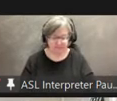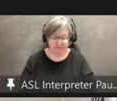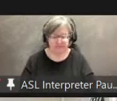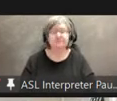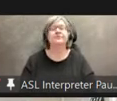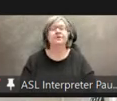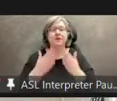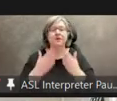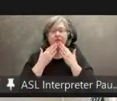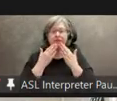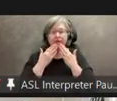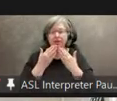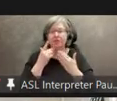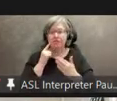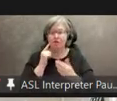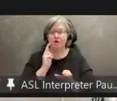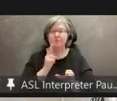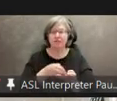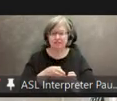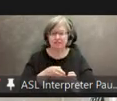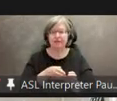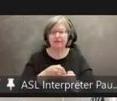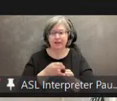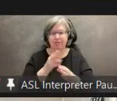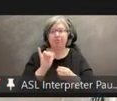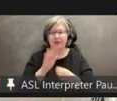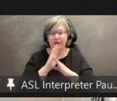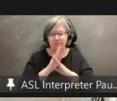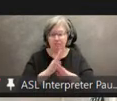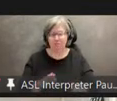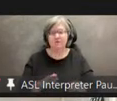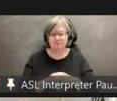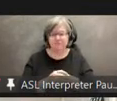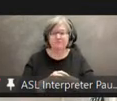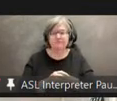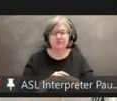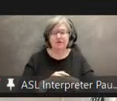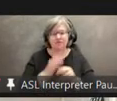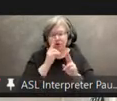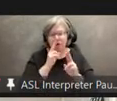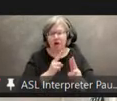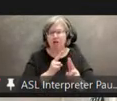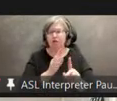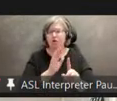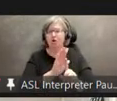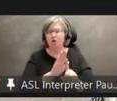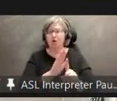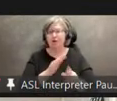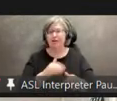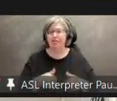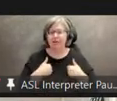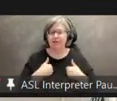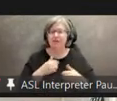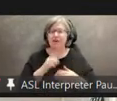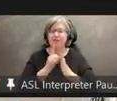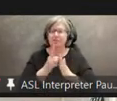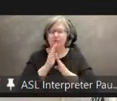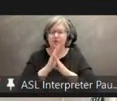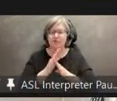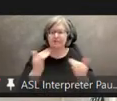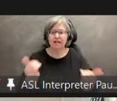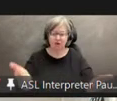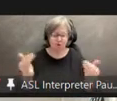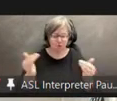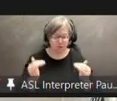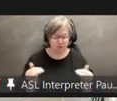I want to thank everybody in participating and honoring Judy's life and for the moment of silence. And I would like to now move